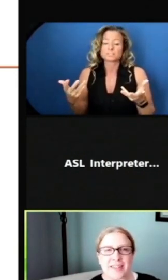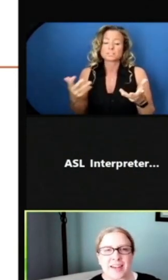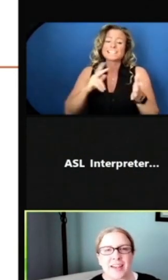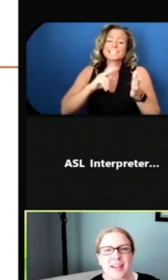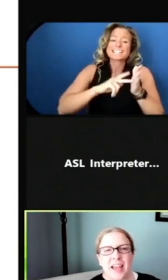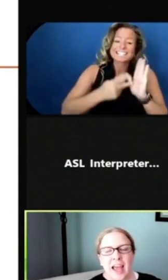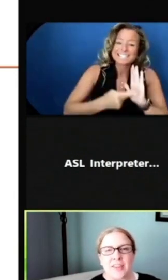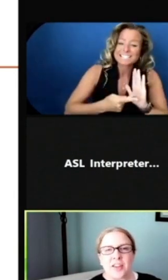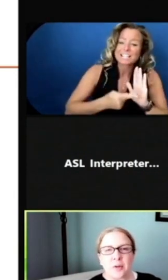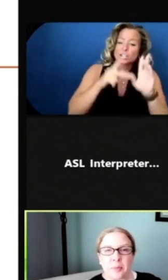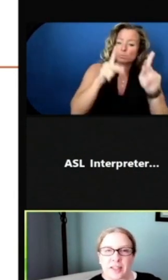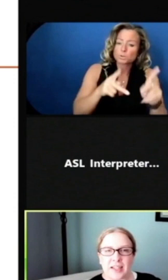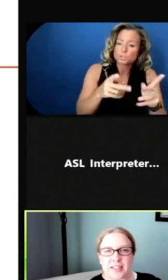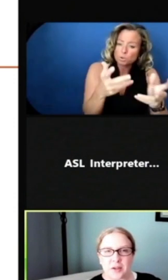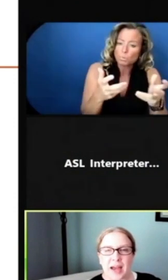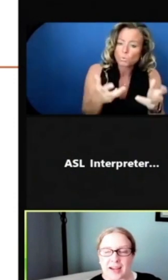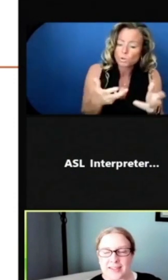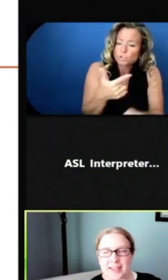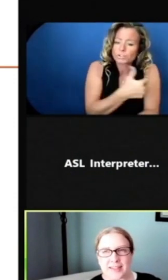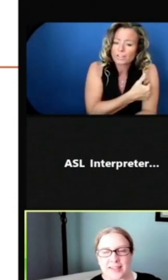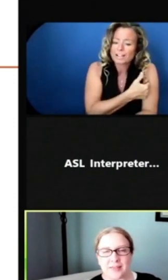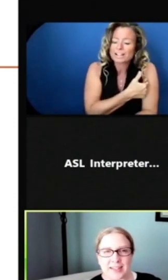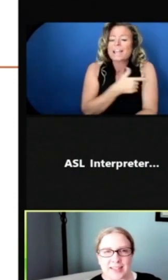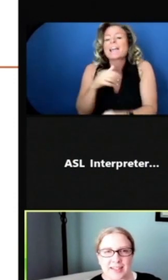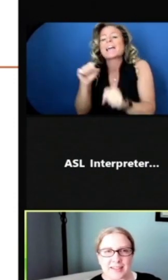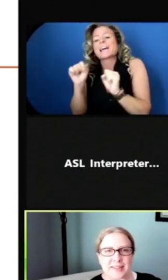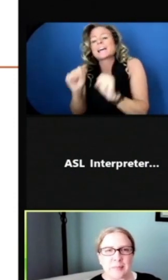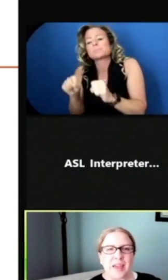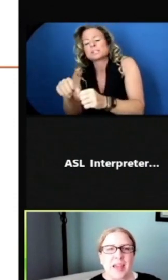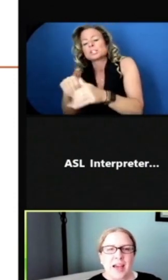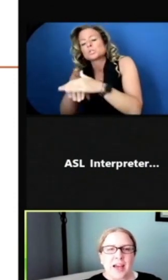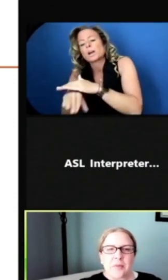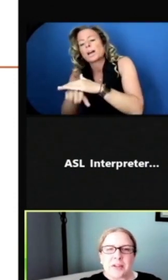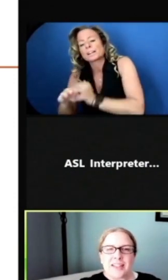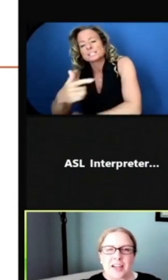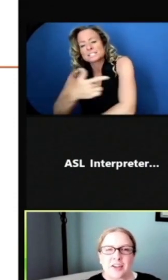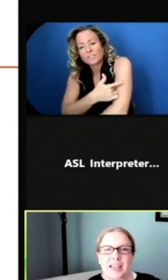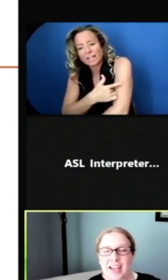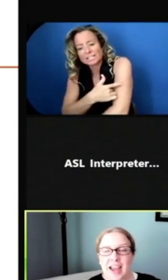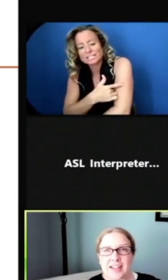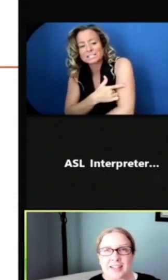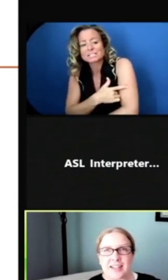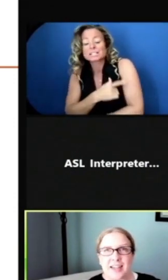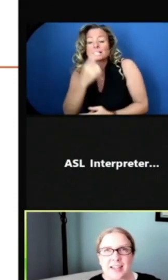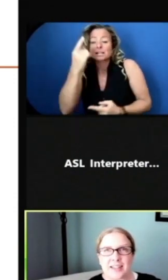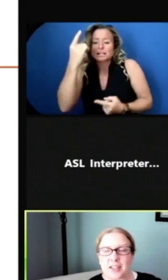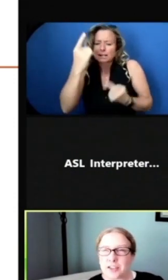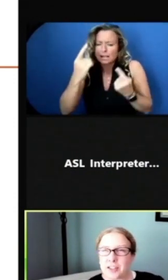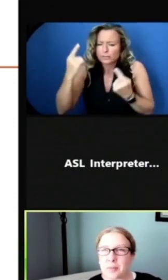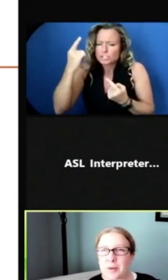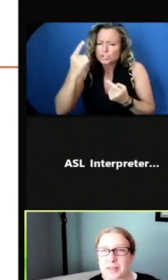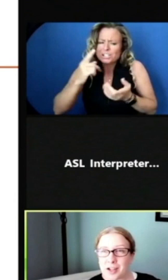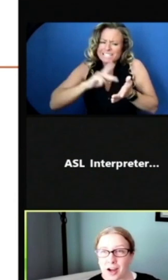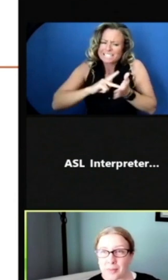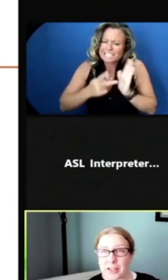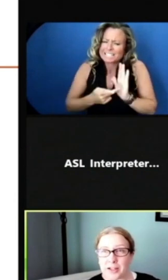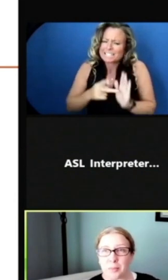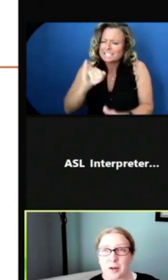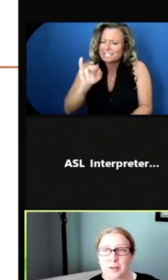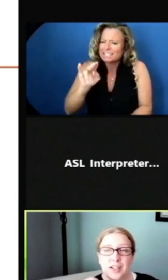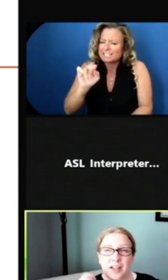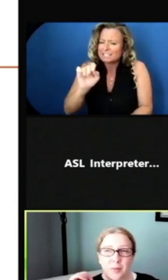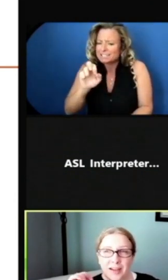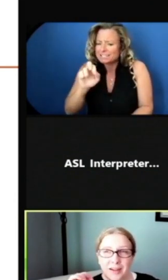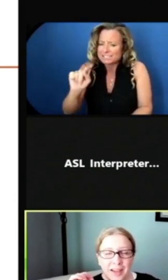get vaccinated and then their ability to access the vaccines. Considering intent is usually the most